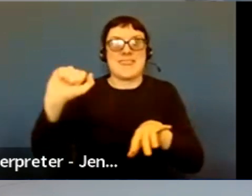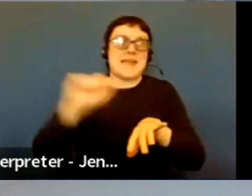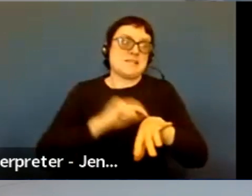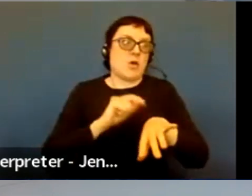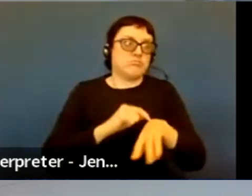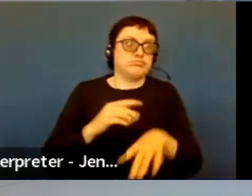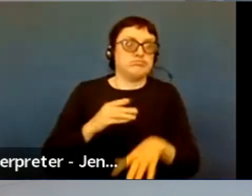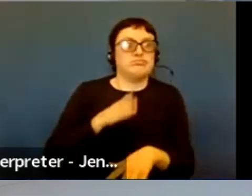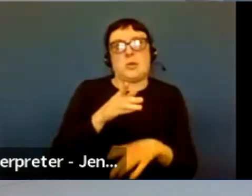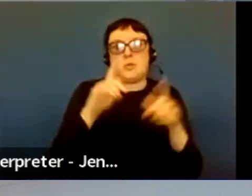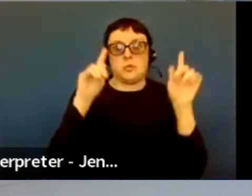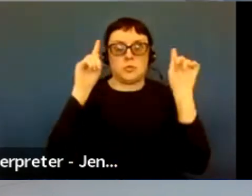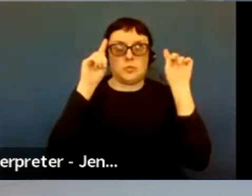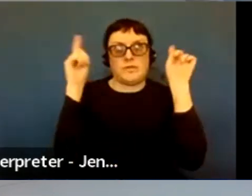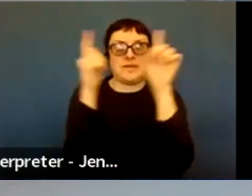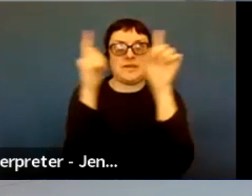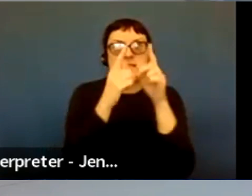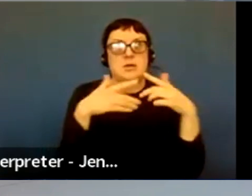Yale